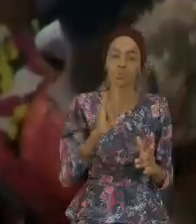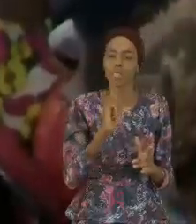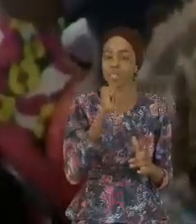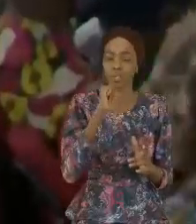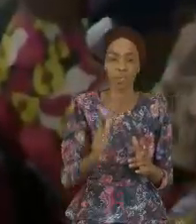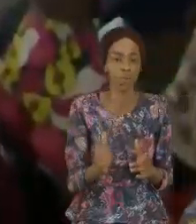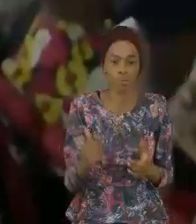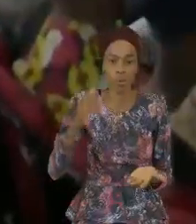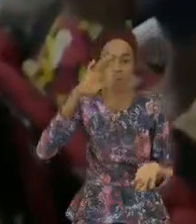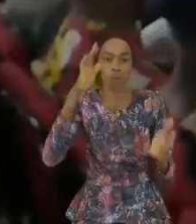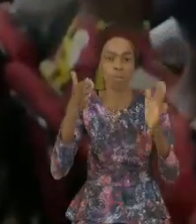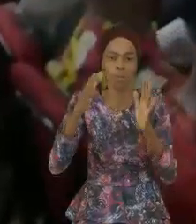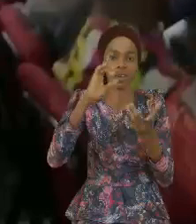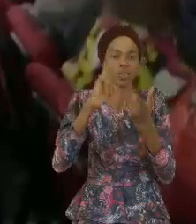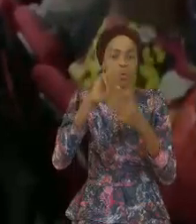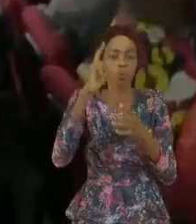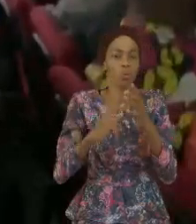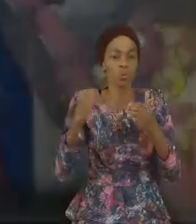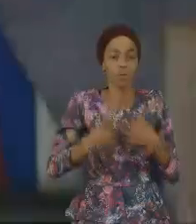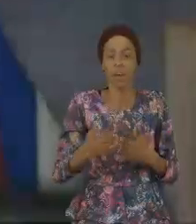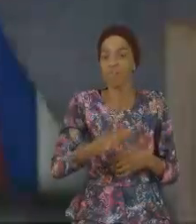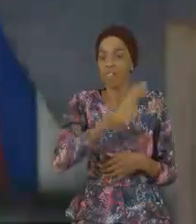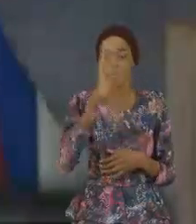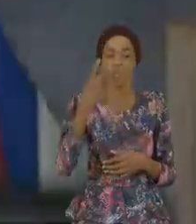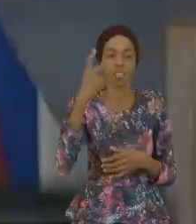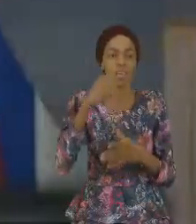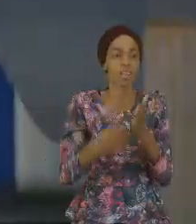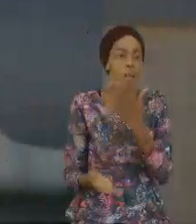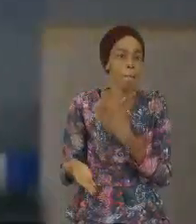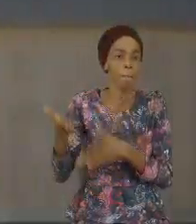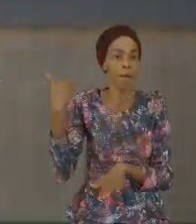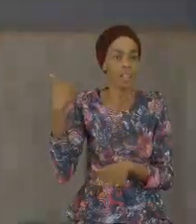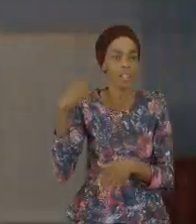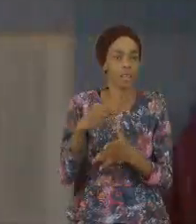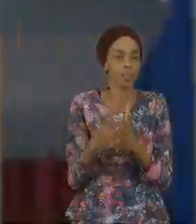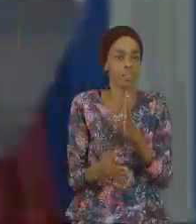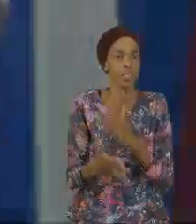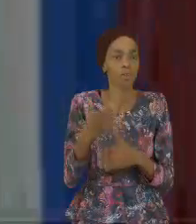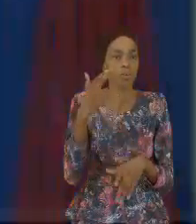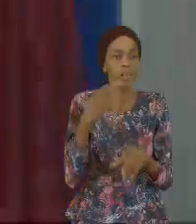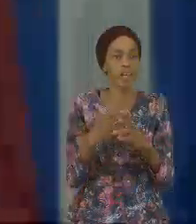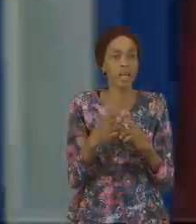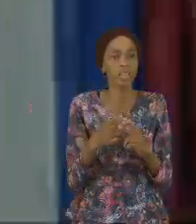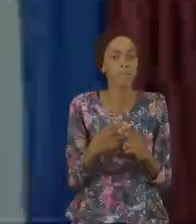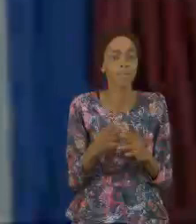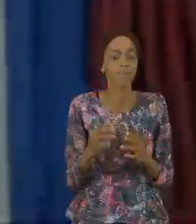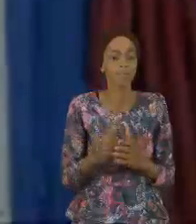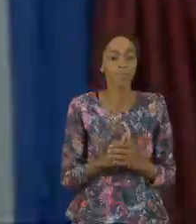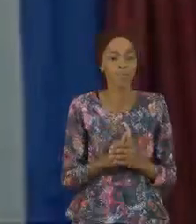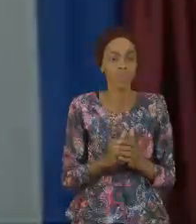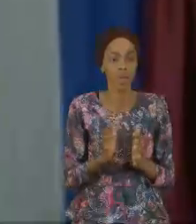you have ever seen in the past, in Jesus' name. Look at Deuteronomy chapter 6. I'm reading from